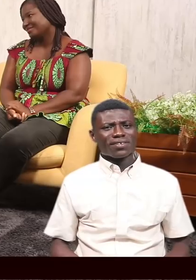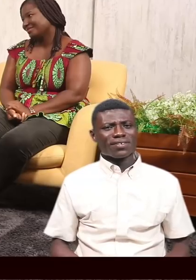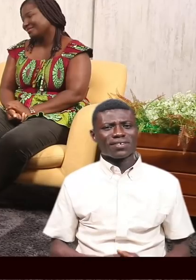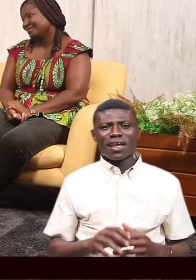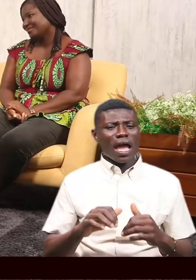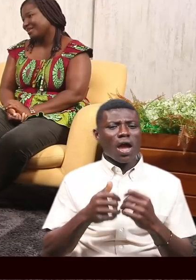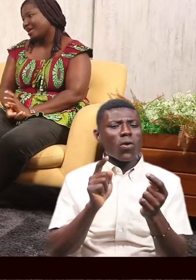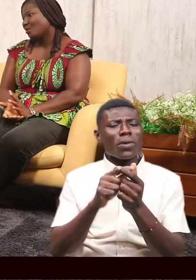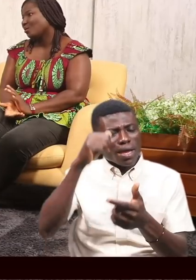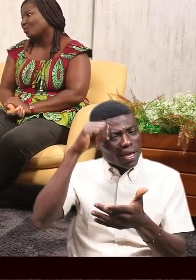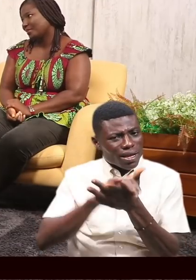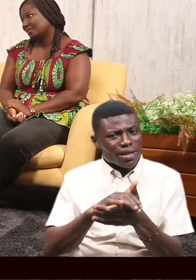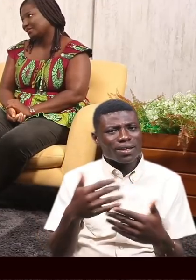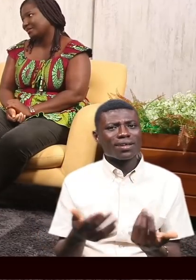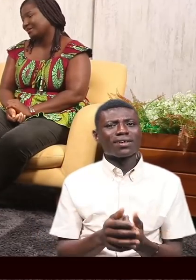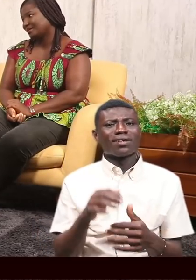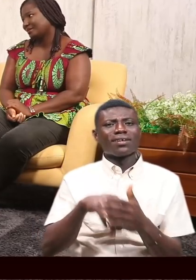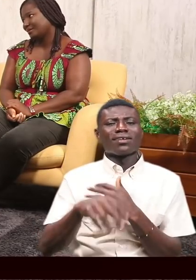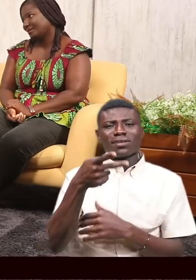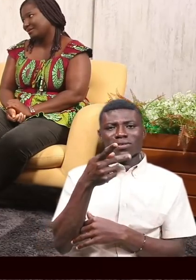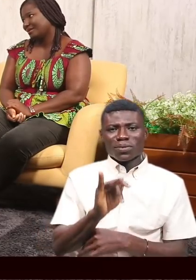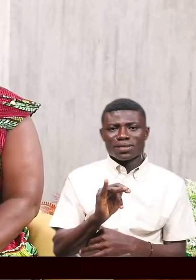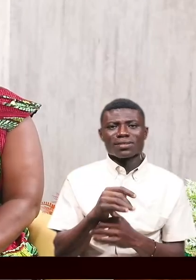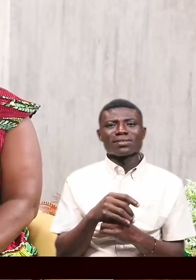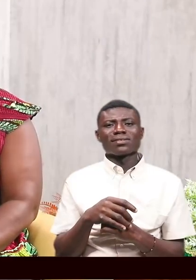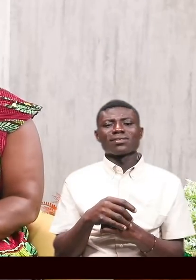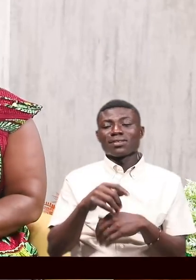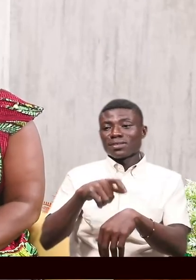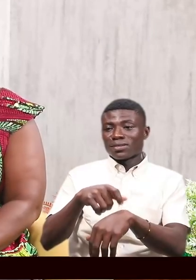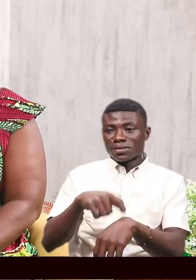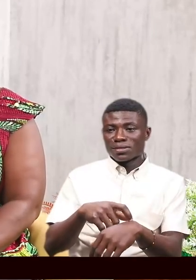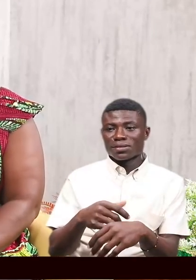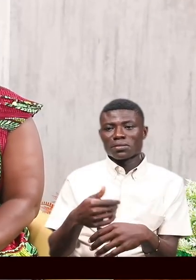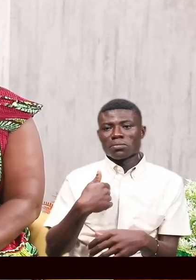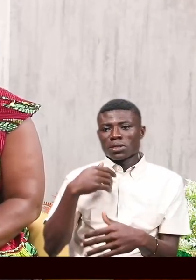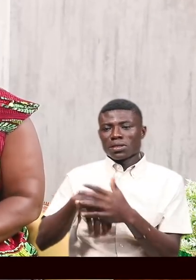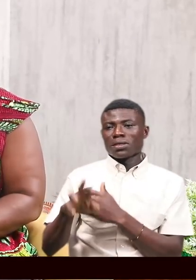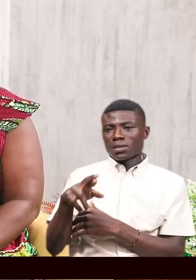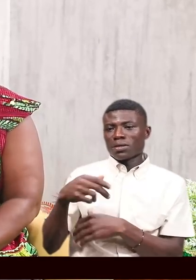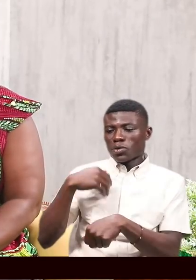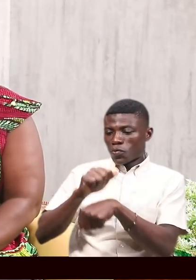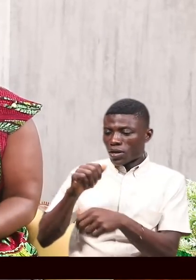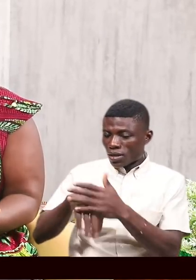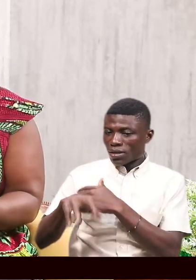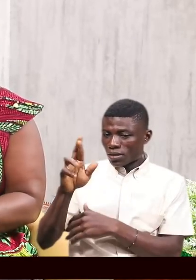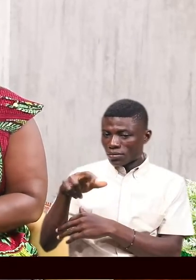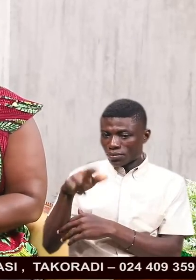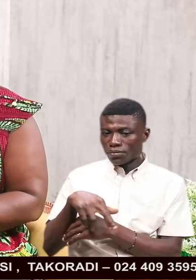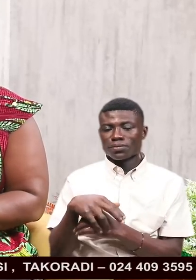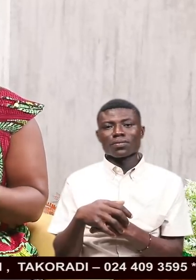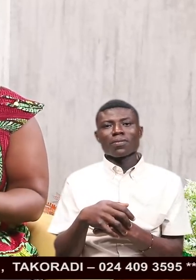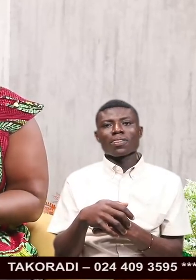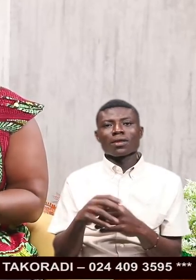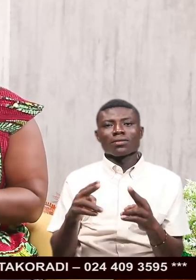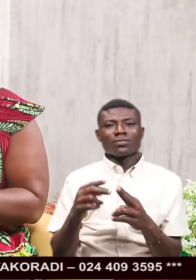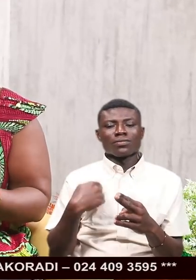Ushia uknuwe? Ewo kumasi. Okay. Satam, na me wo Accra, na me yeje ma wa Accra, inti.